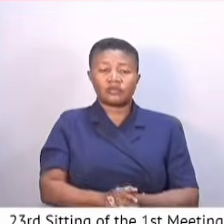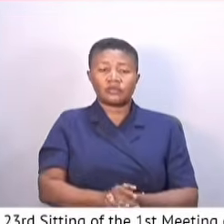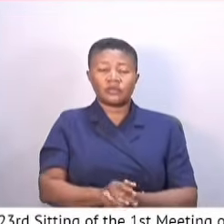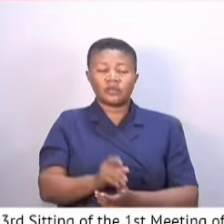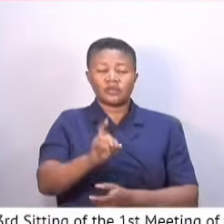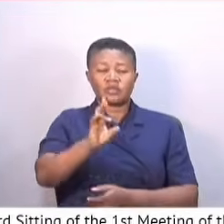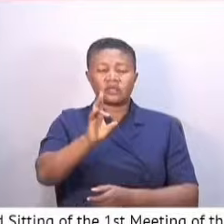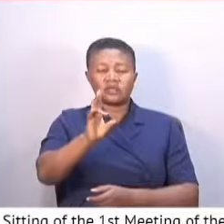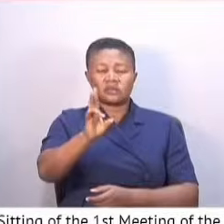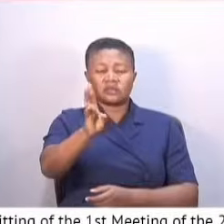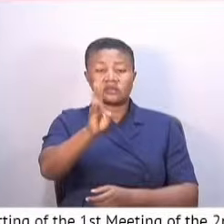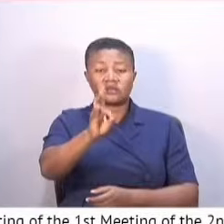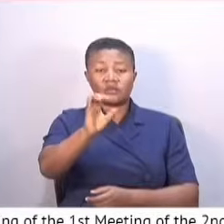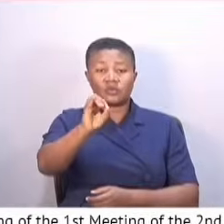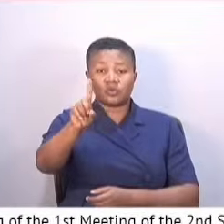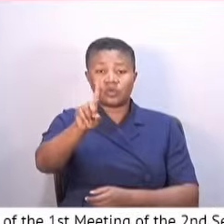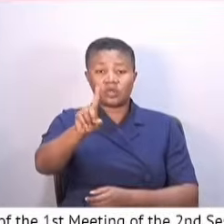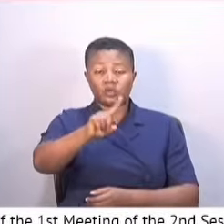701.